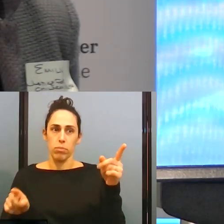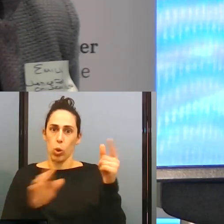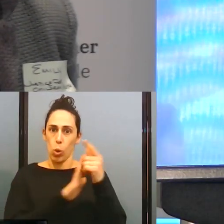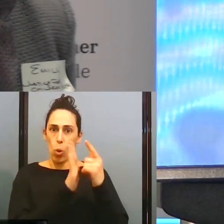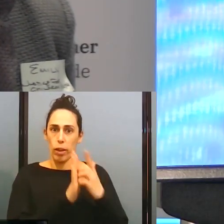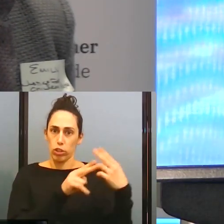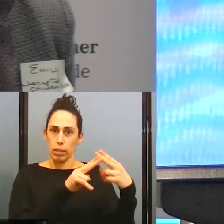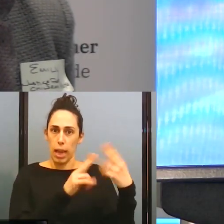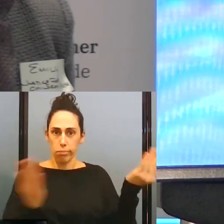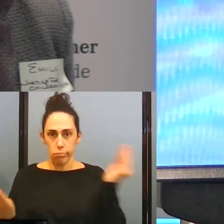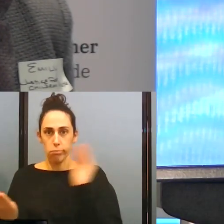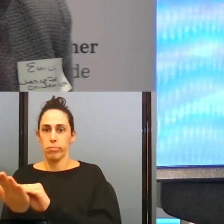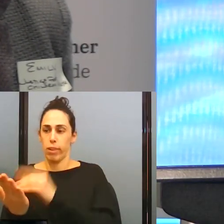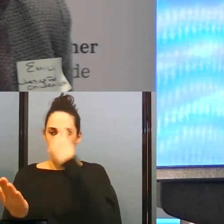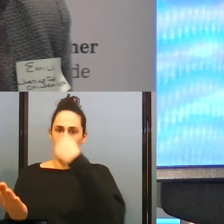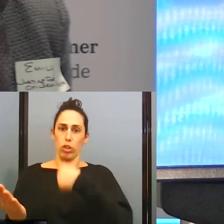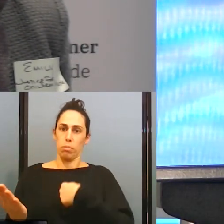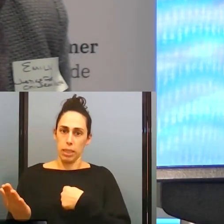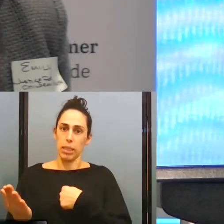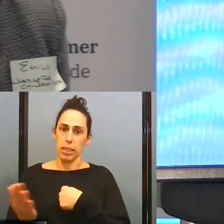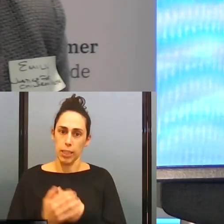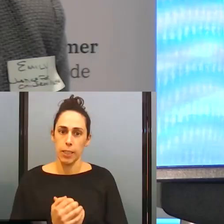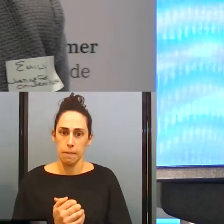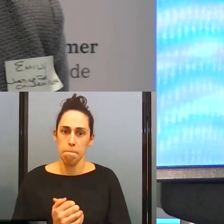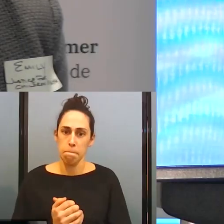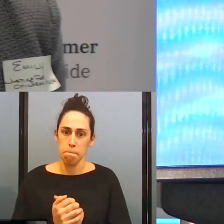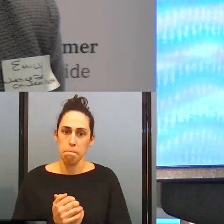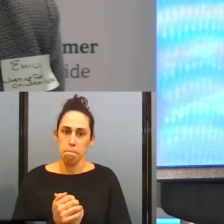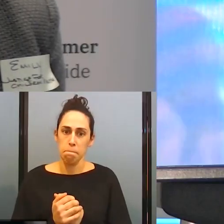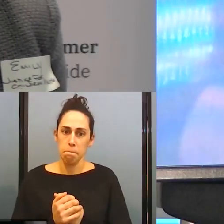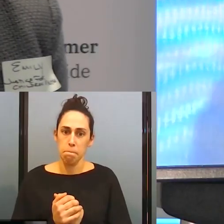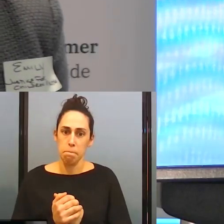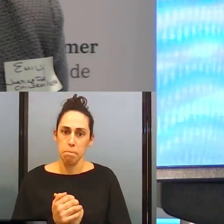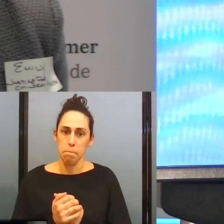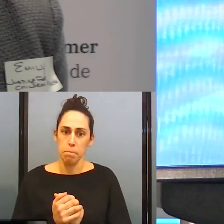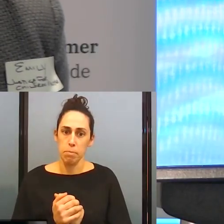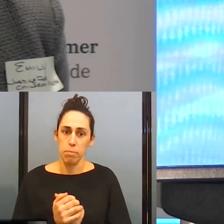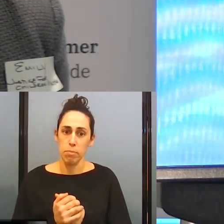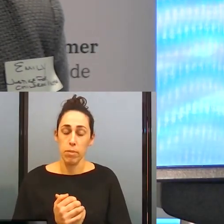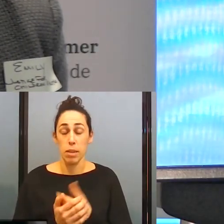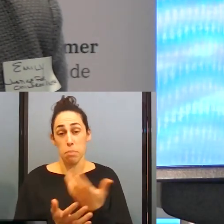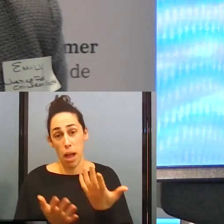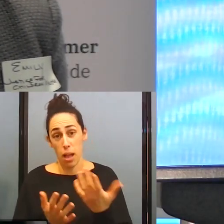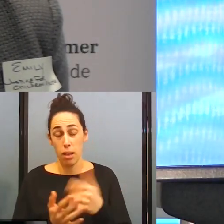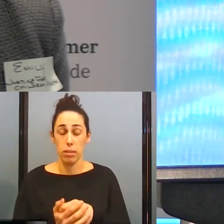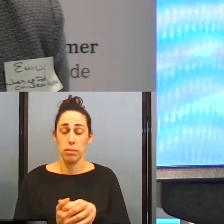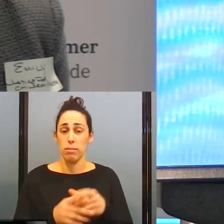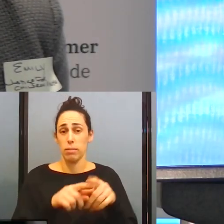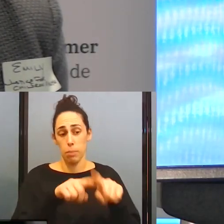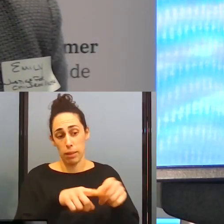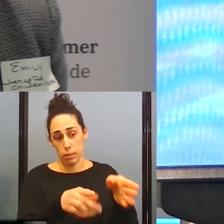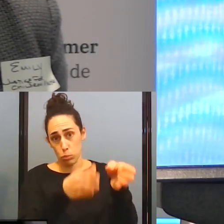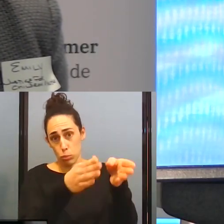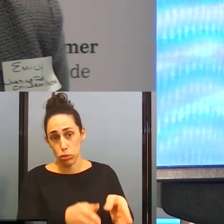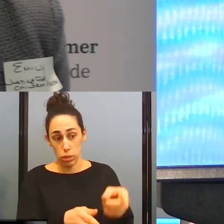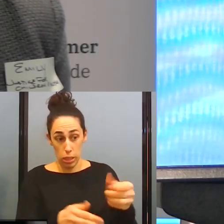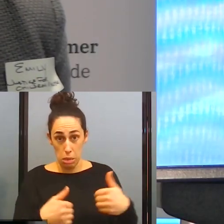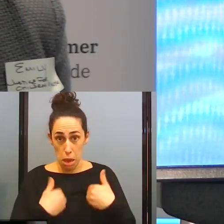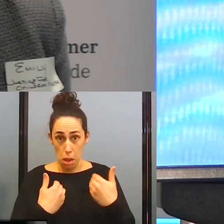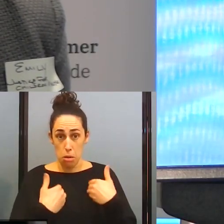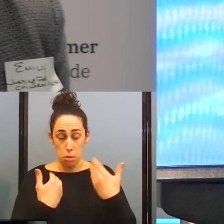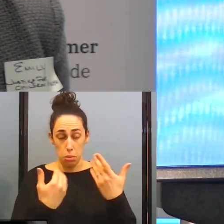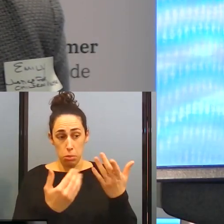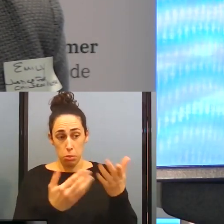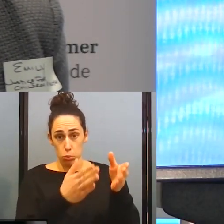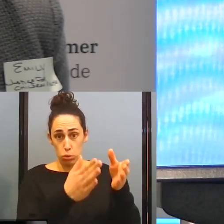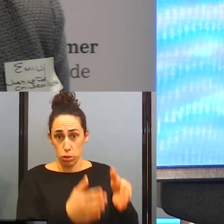by themselves, it's worth thinking about it, and it's worth thinking maybe I need to get legal advice about this. The other piece that is